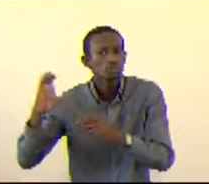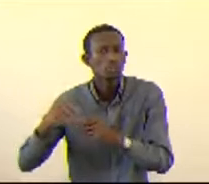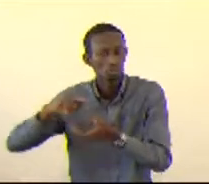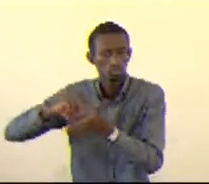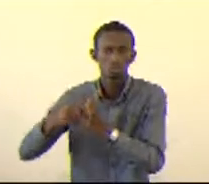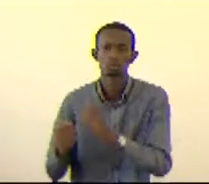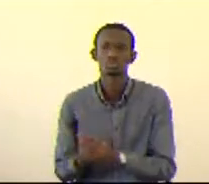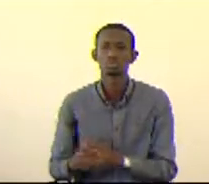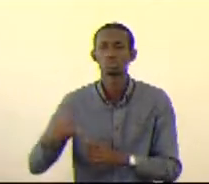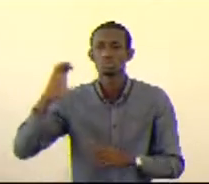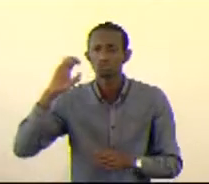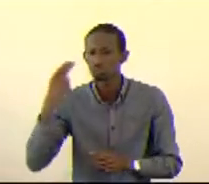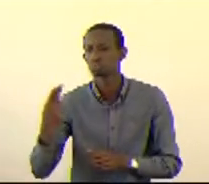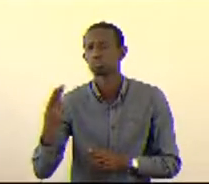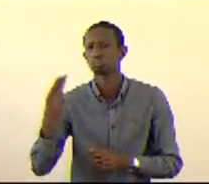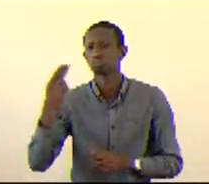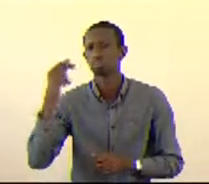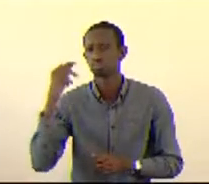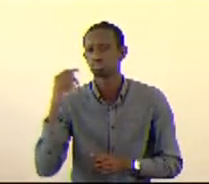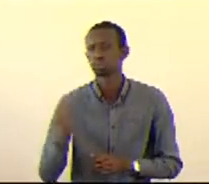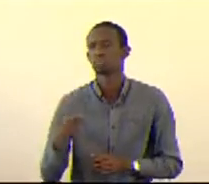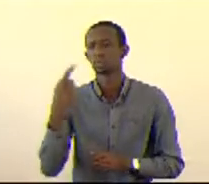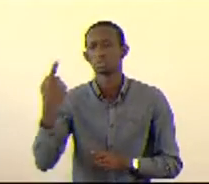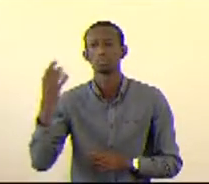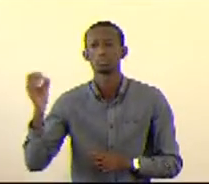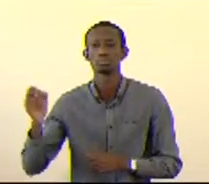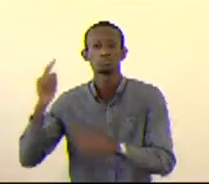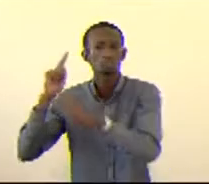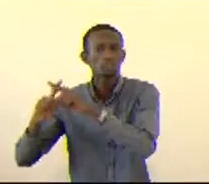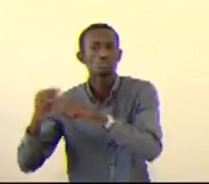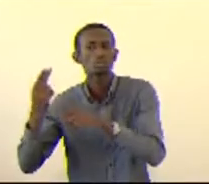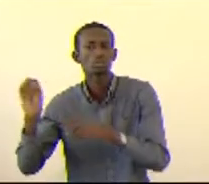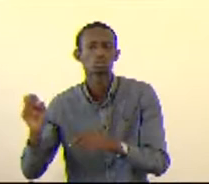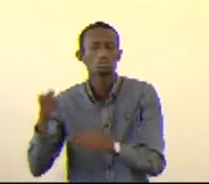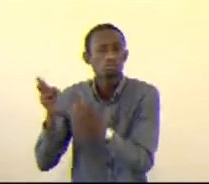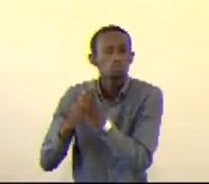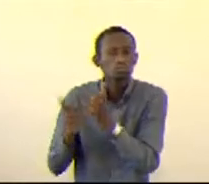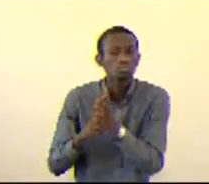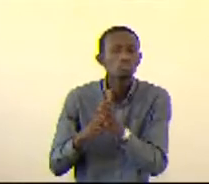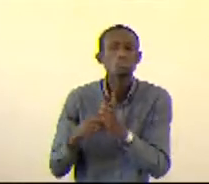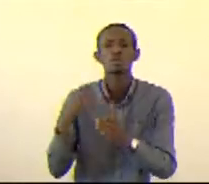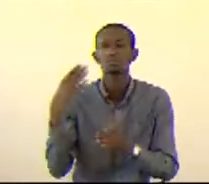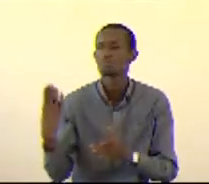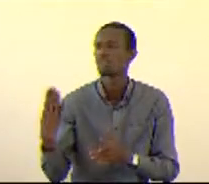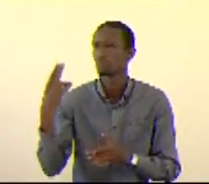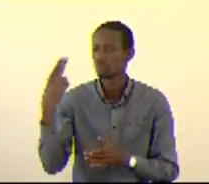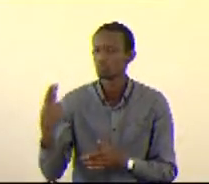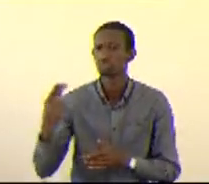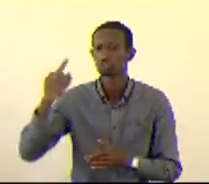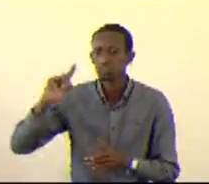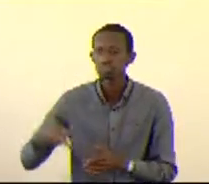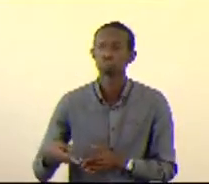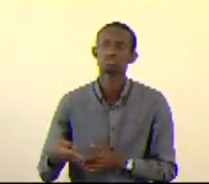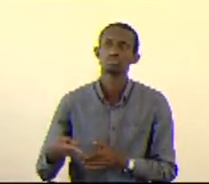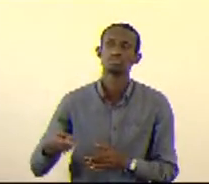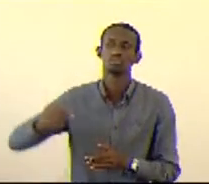2,100, then times 20. And if you multiply that, I'm sure you are going to come out with 42,000 joules.